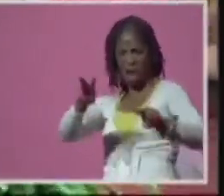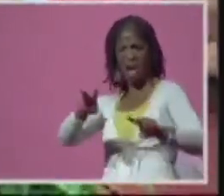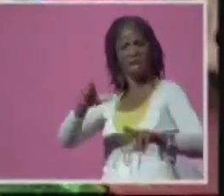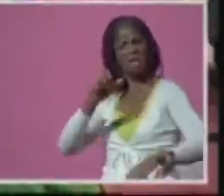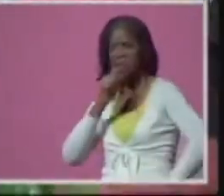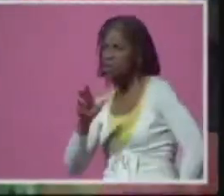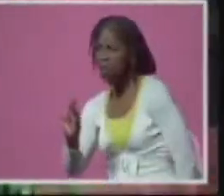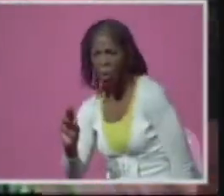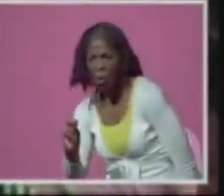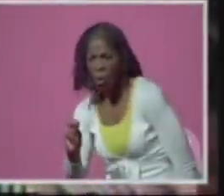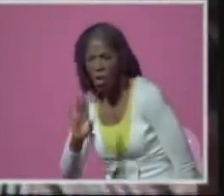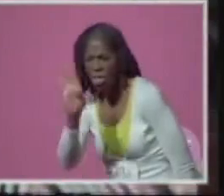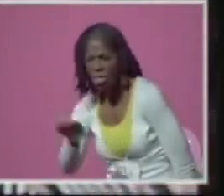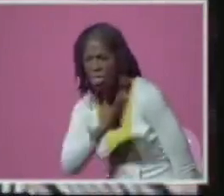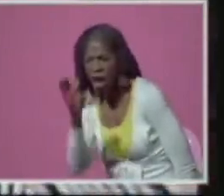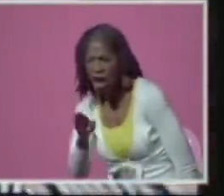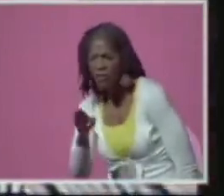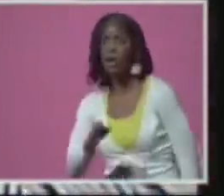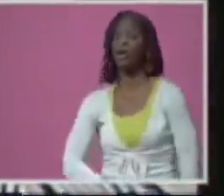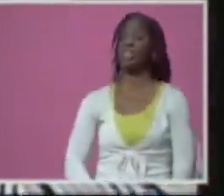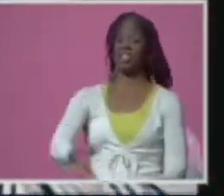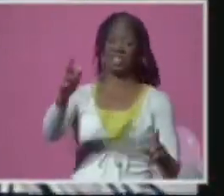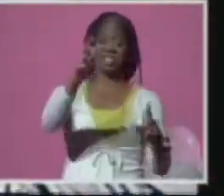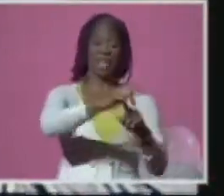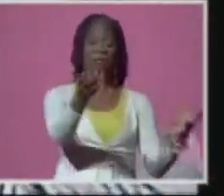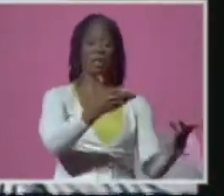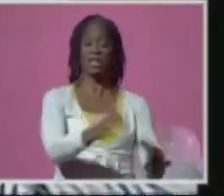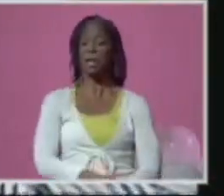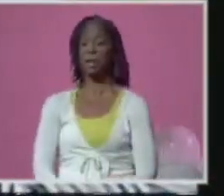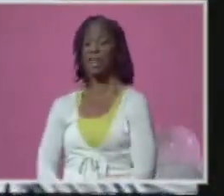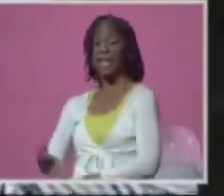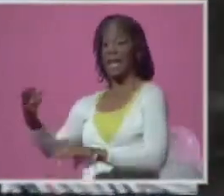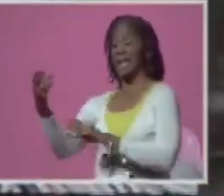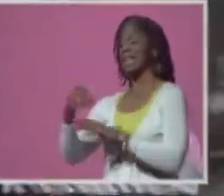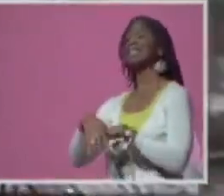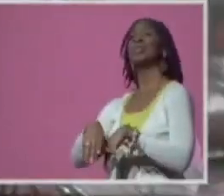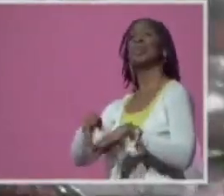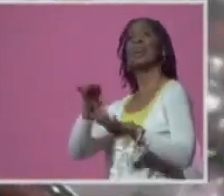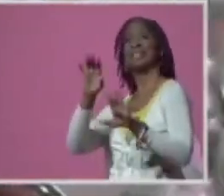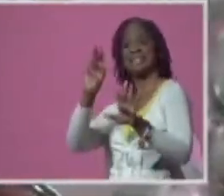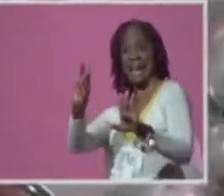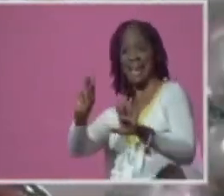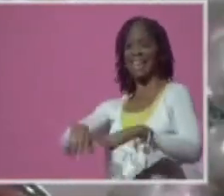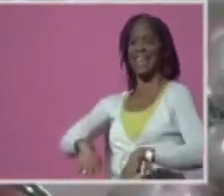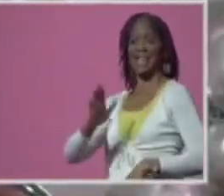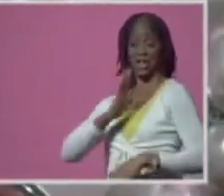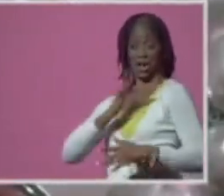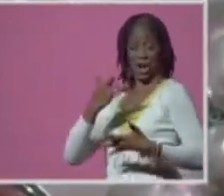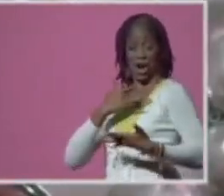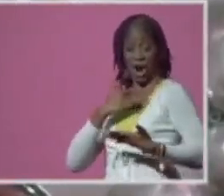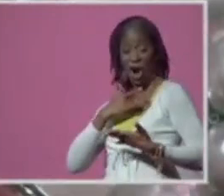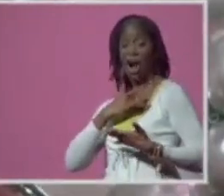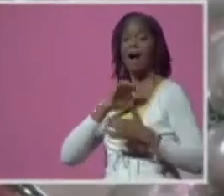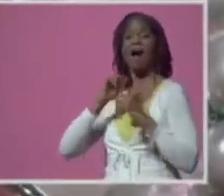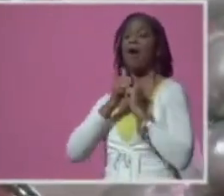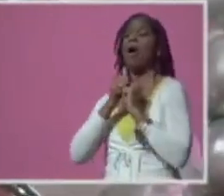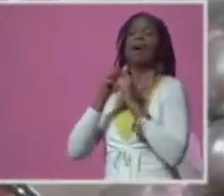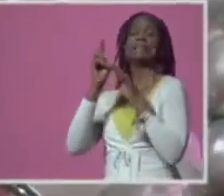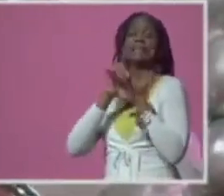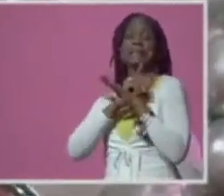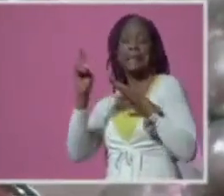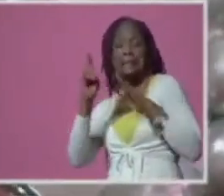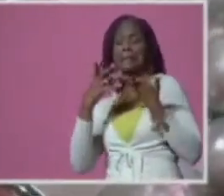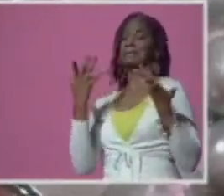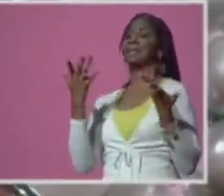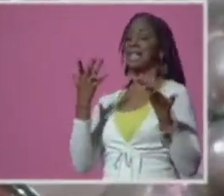judged. The champ is here. Keep your heart with all diligence. The champ is here. Lift